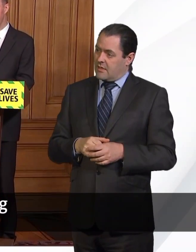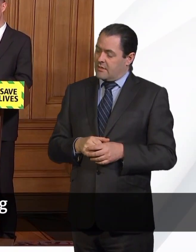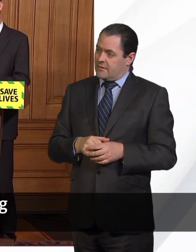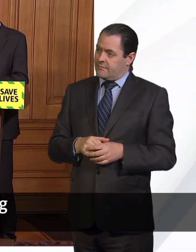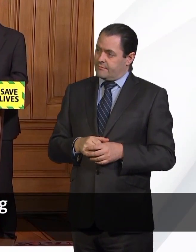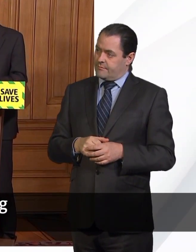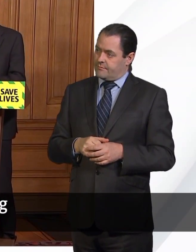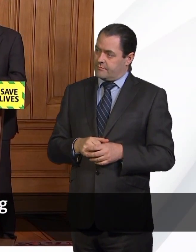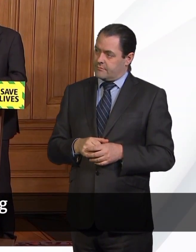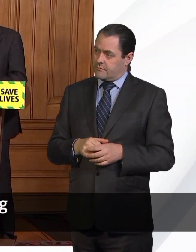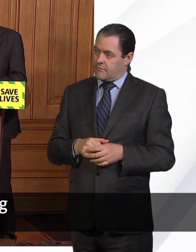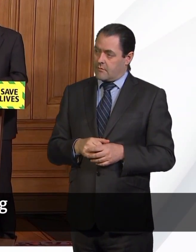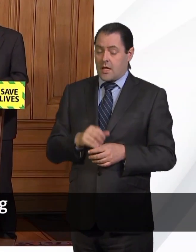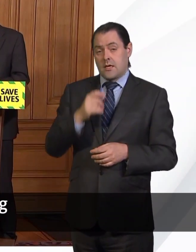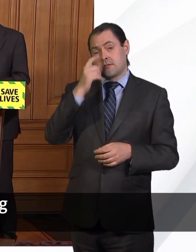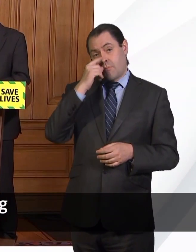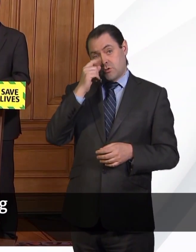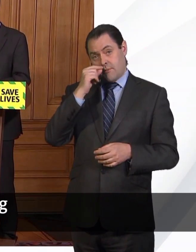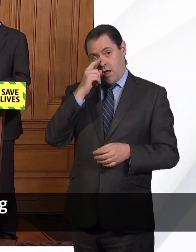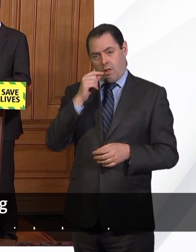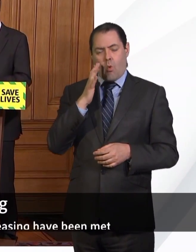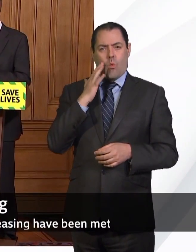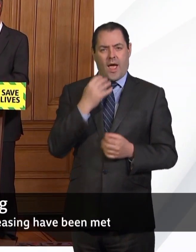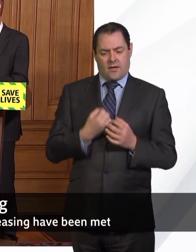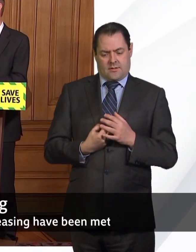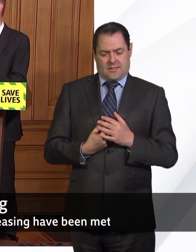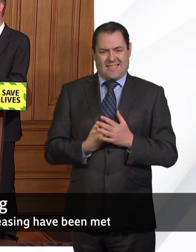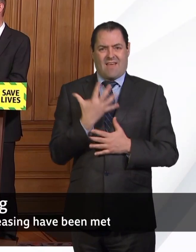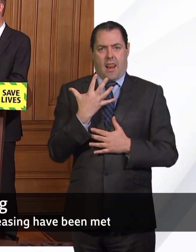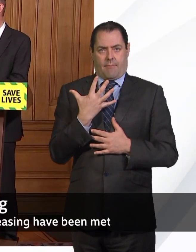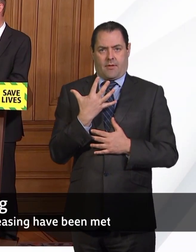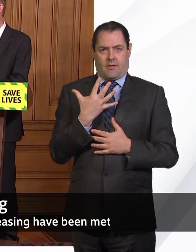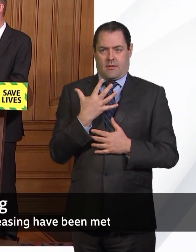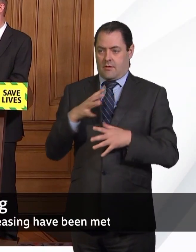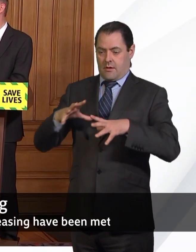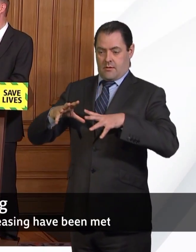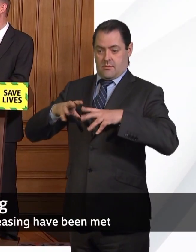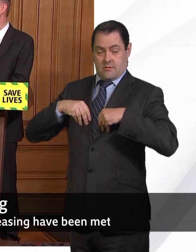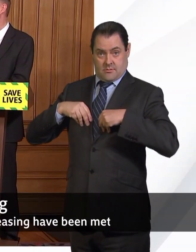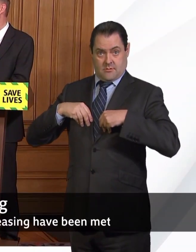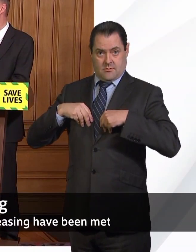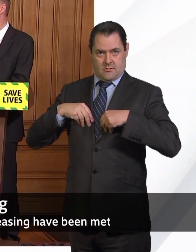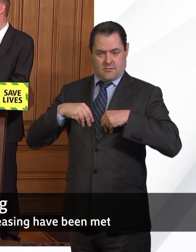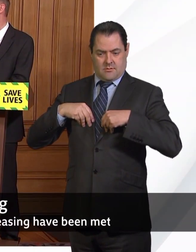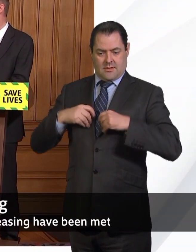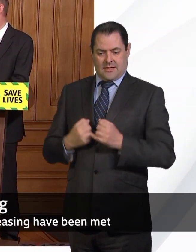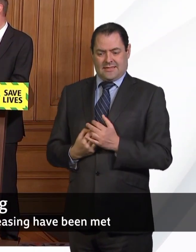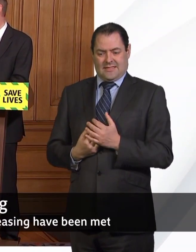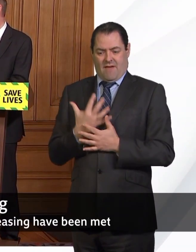So it is this case that you can have the virus in the incubation period. This is the period between catching it and